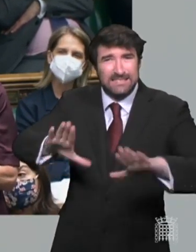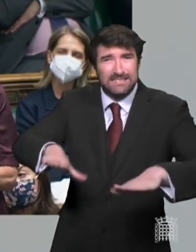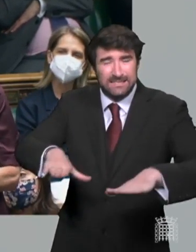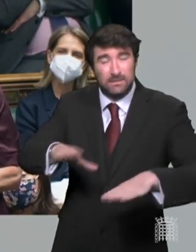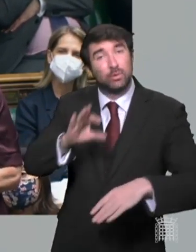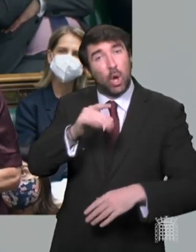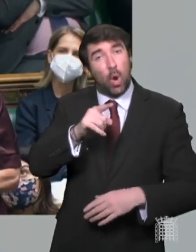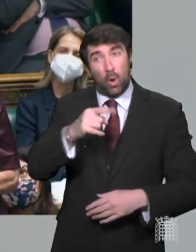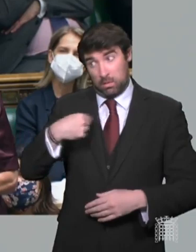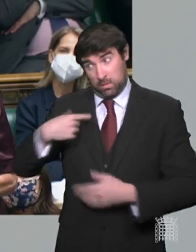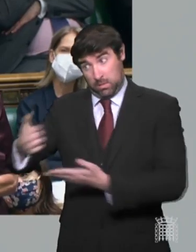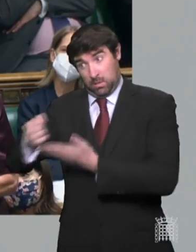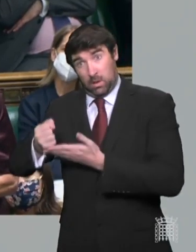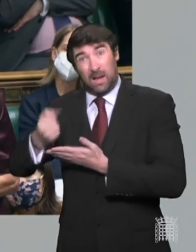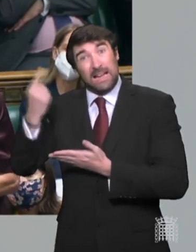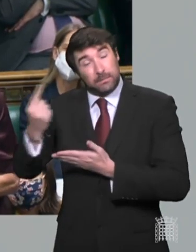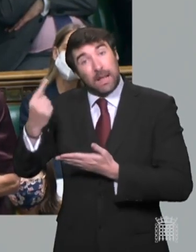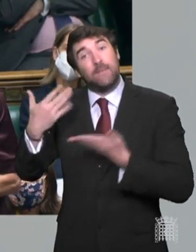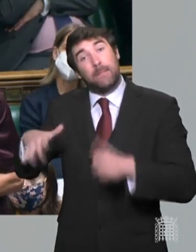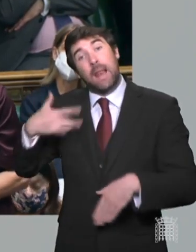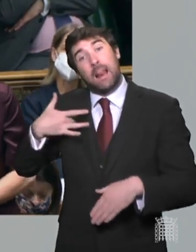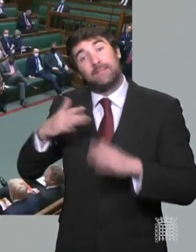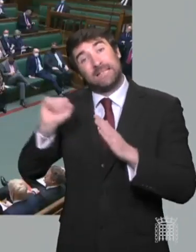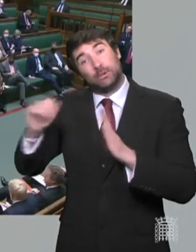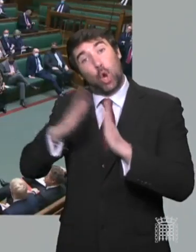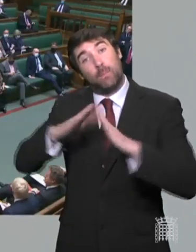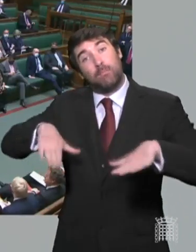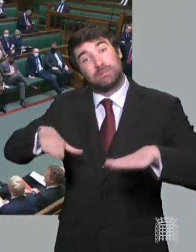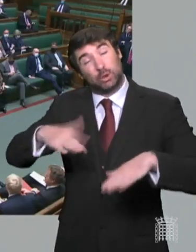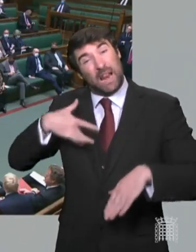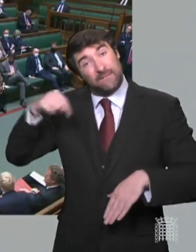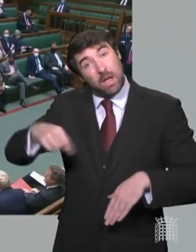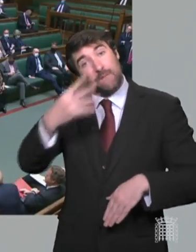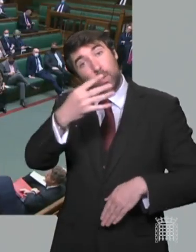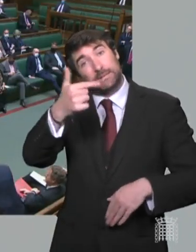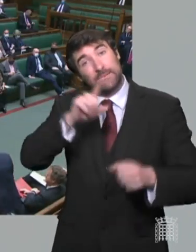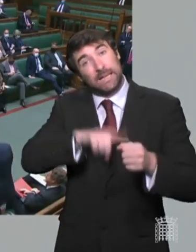to ensure that he has the right to stay in his home of 47 years?